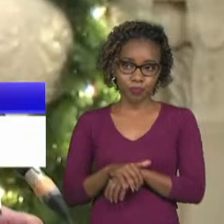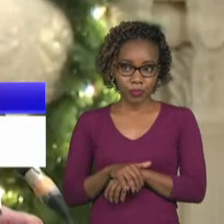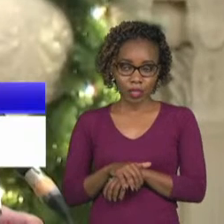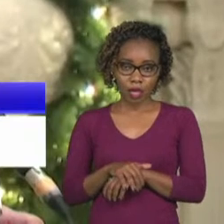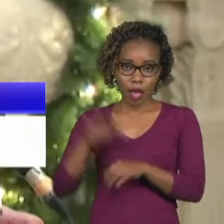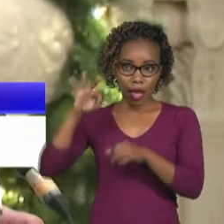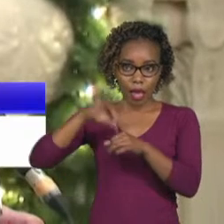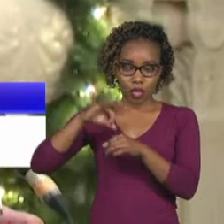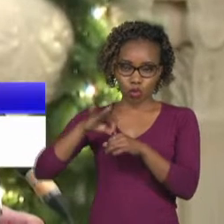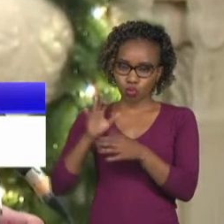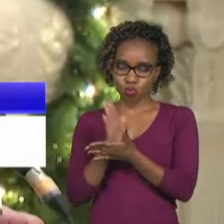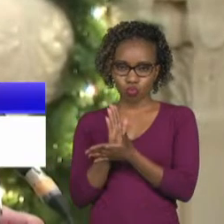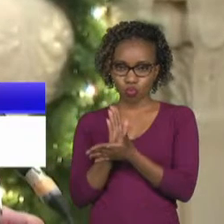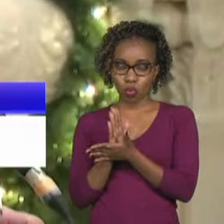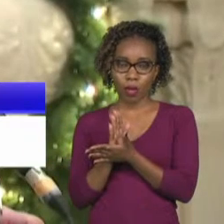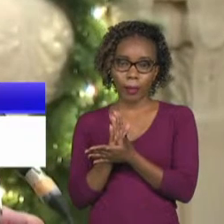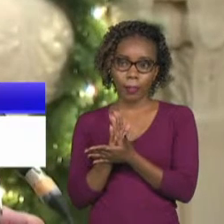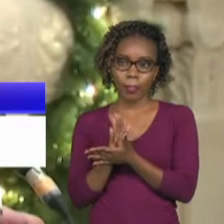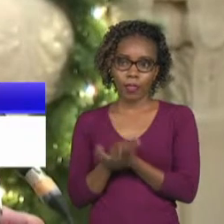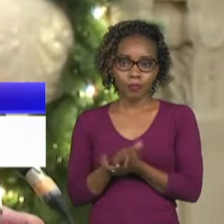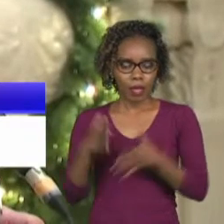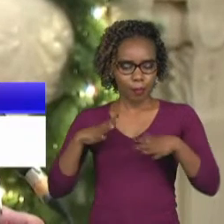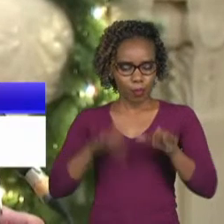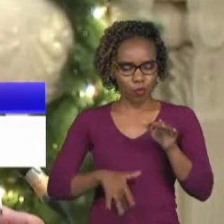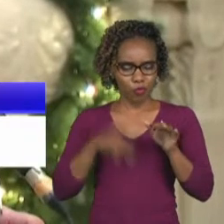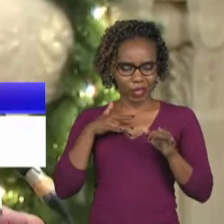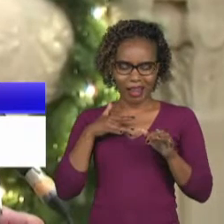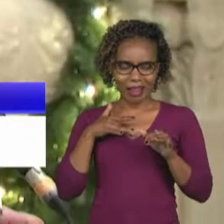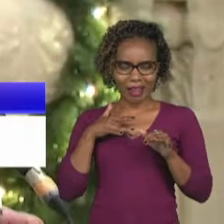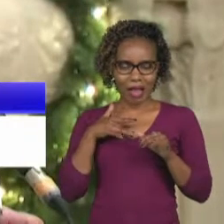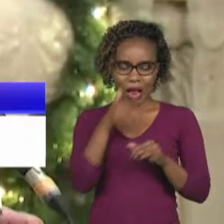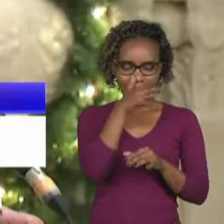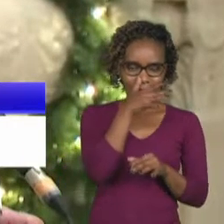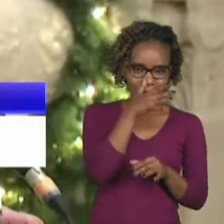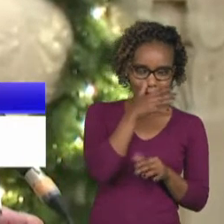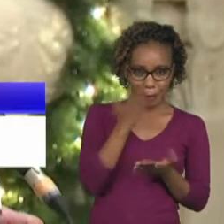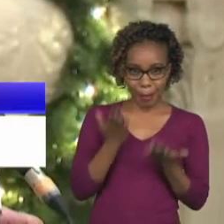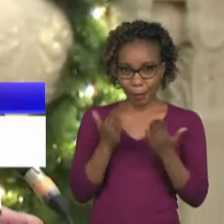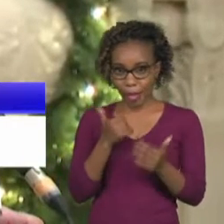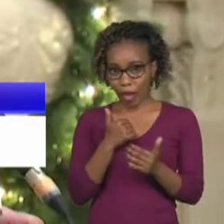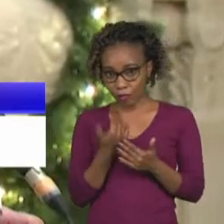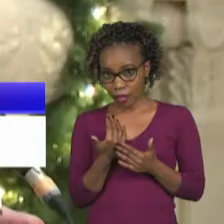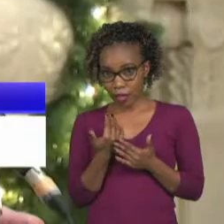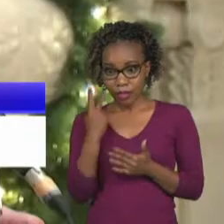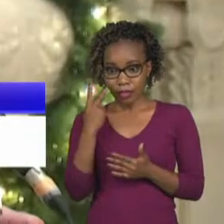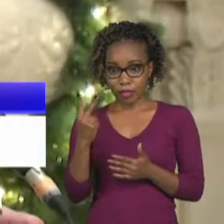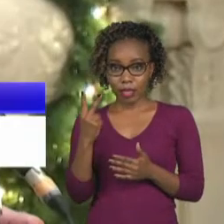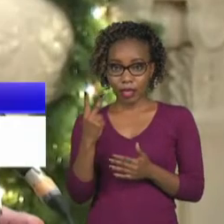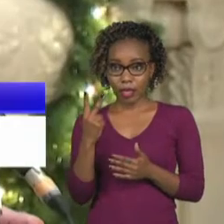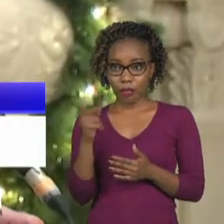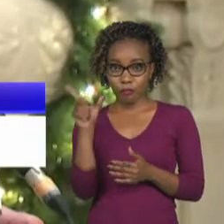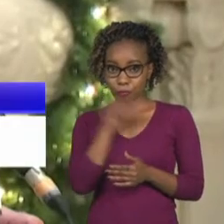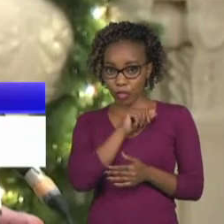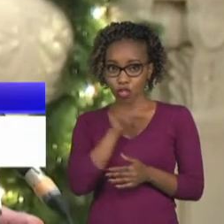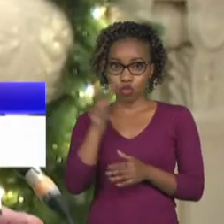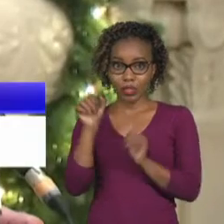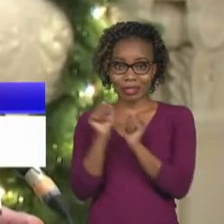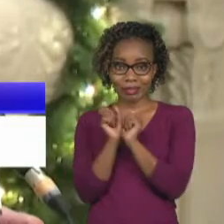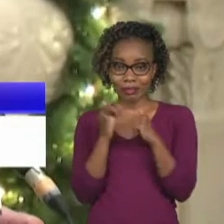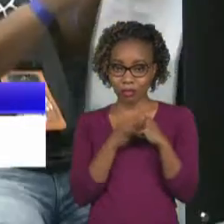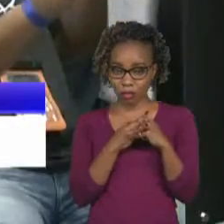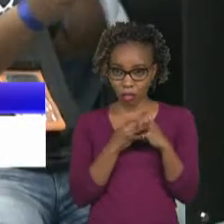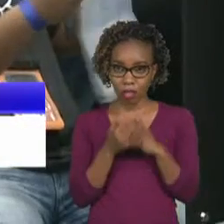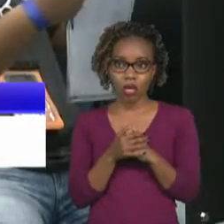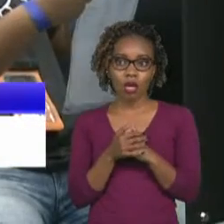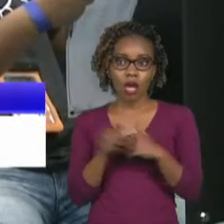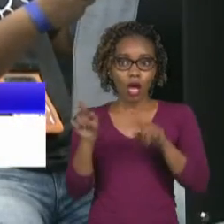sow distrust. People feel their side was cheated. We saw this from the Democrats in 2018,